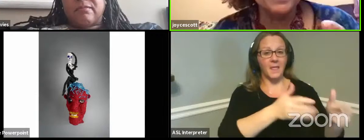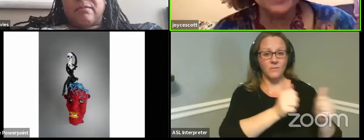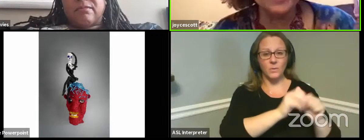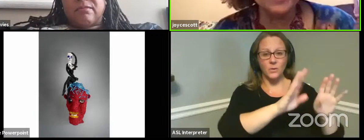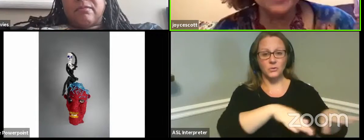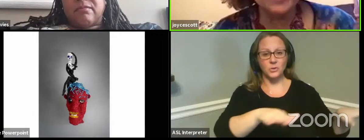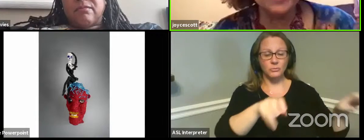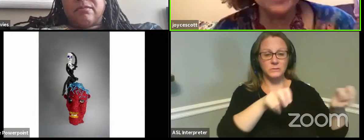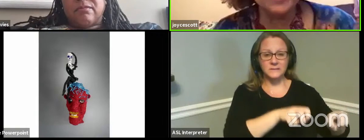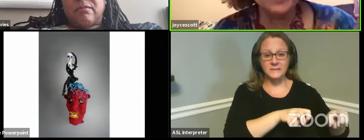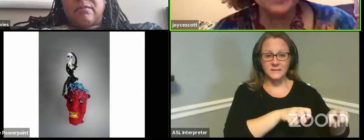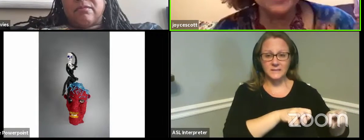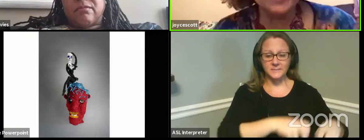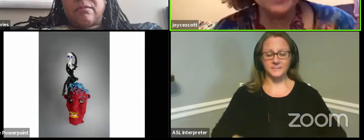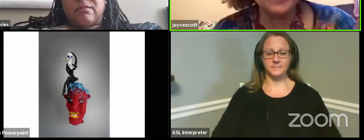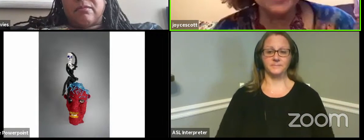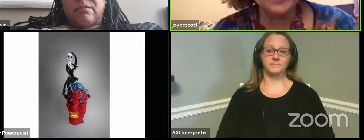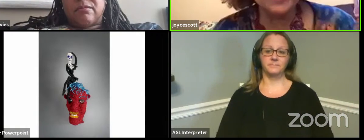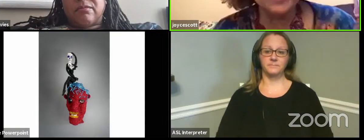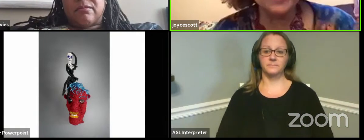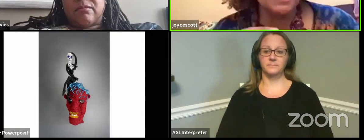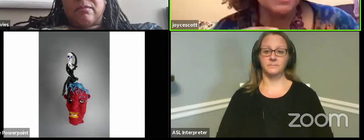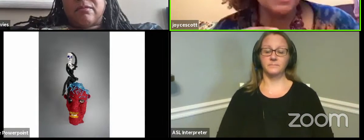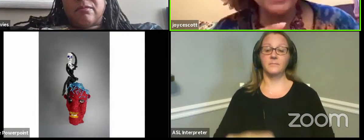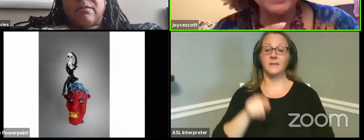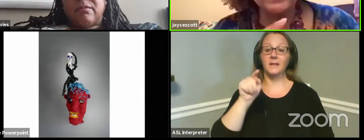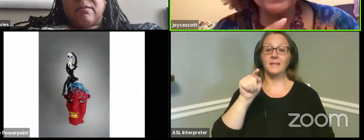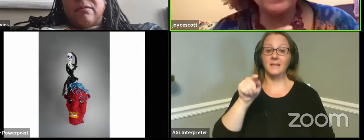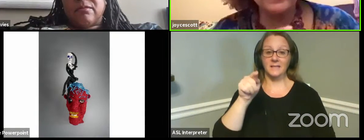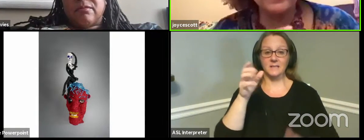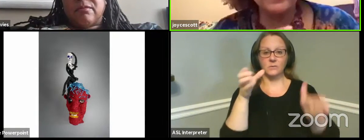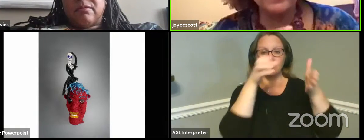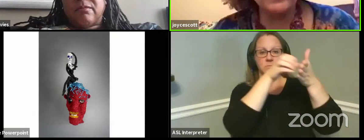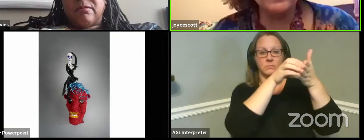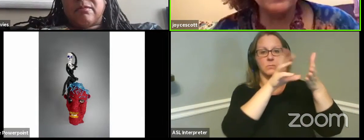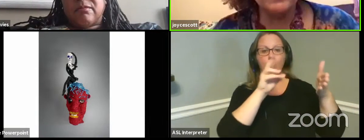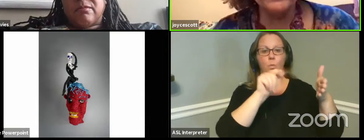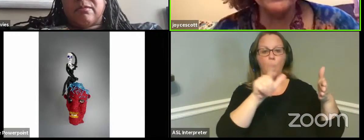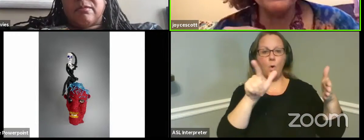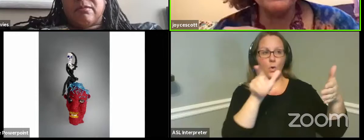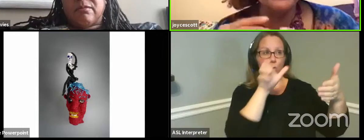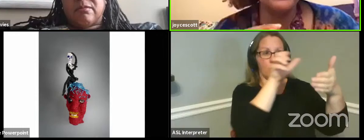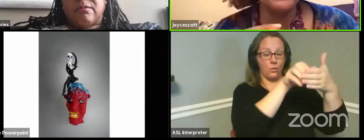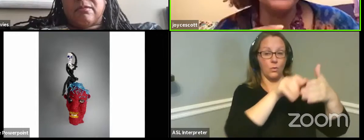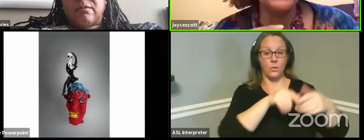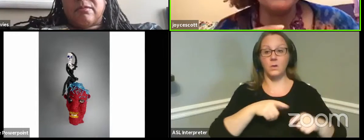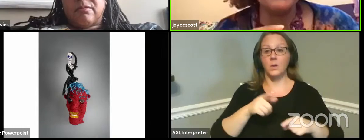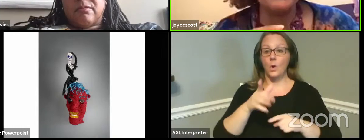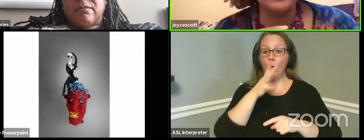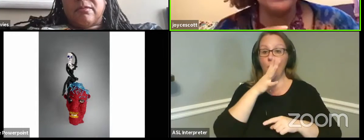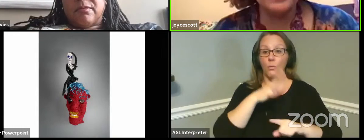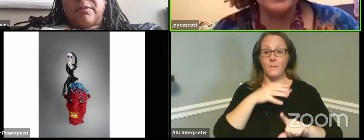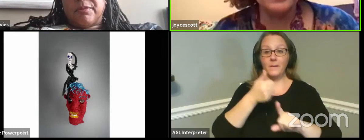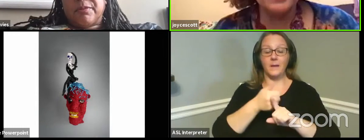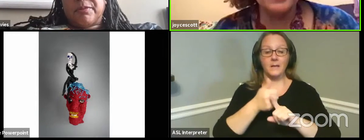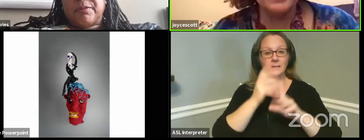This is a wall hanging of a woman who's committing suicide